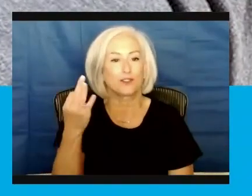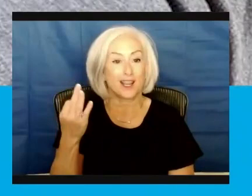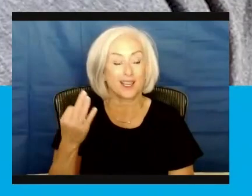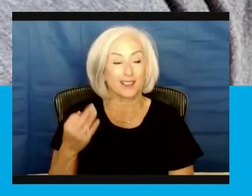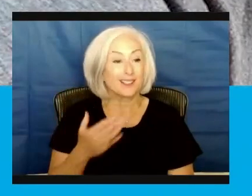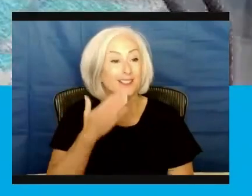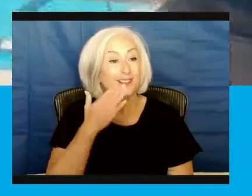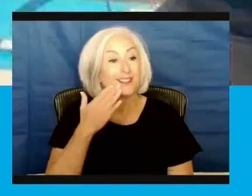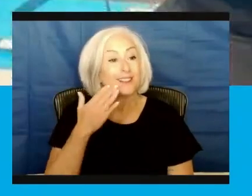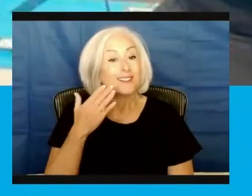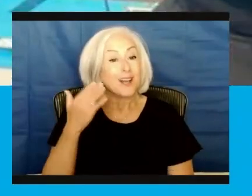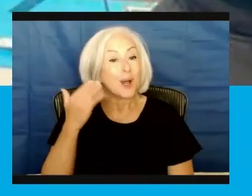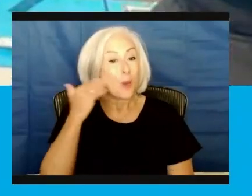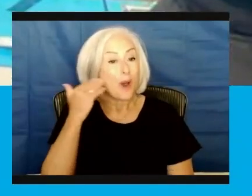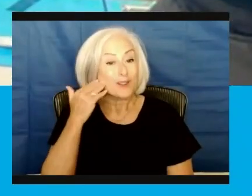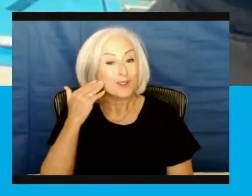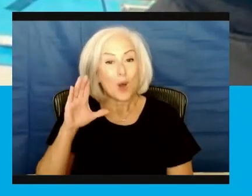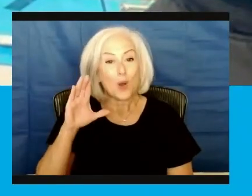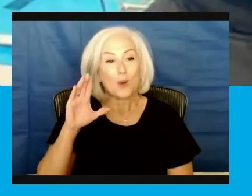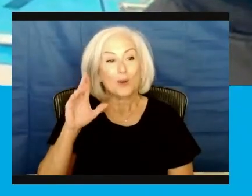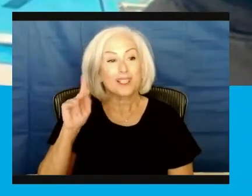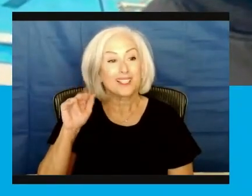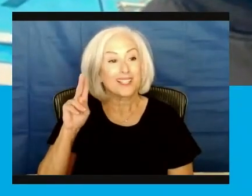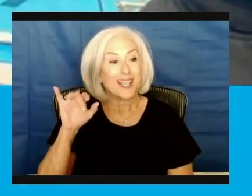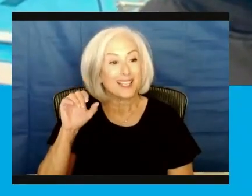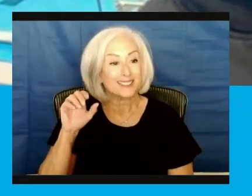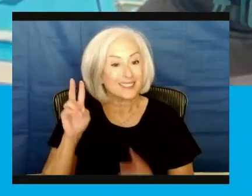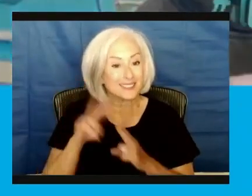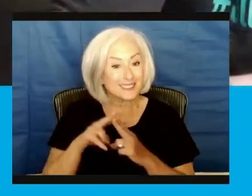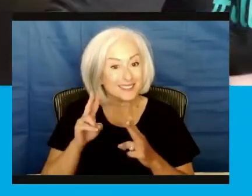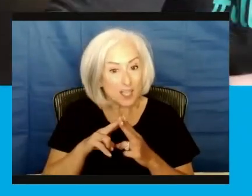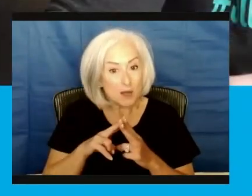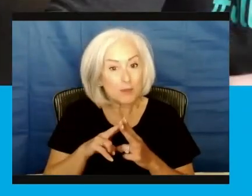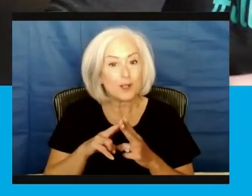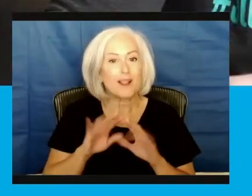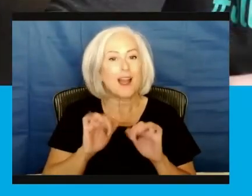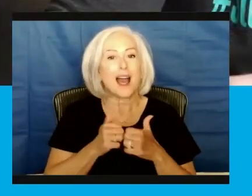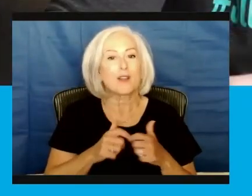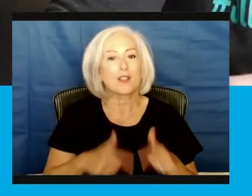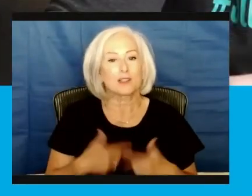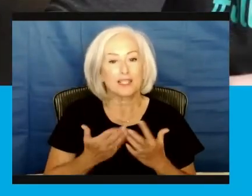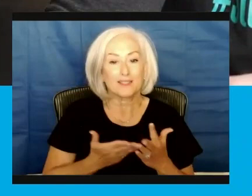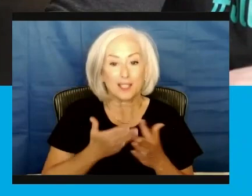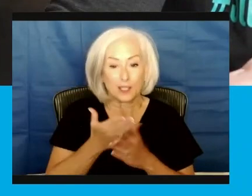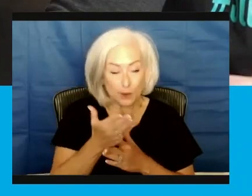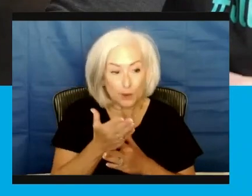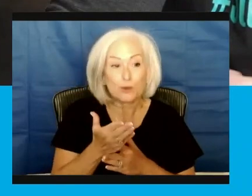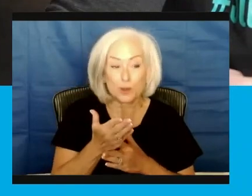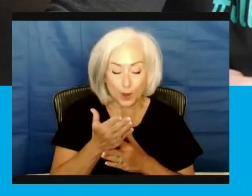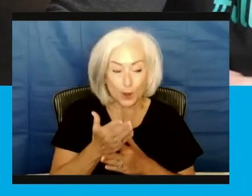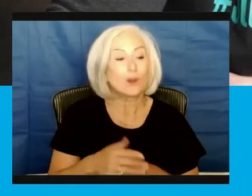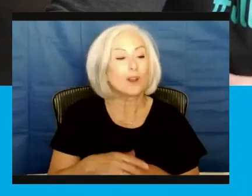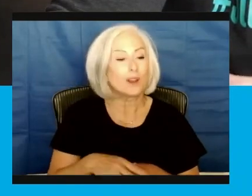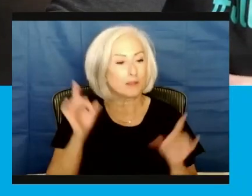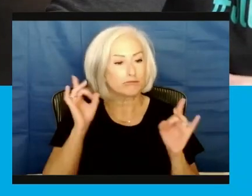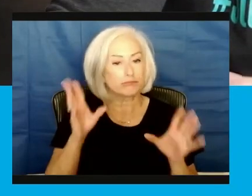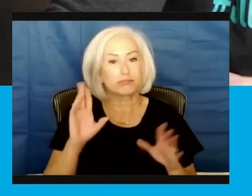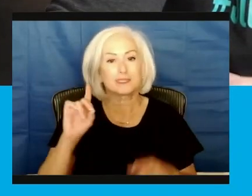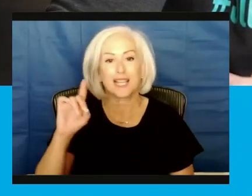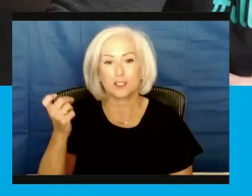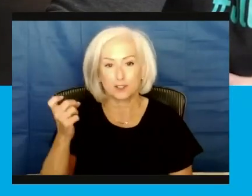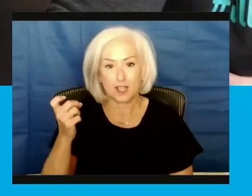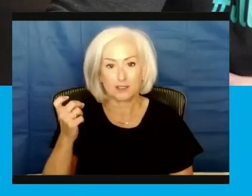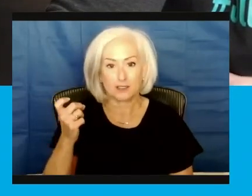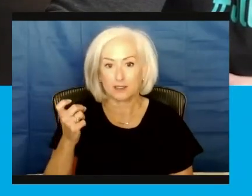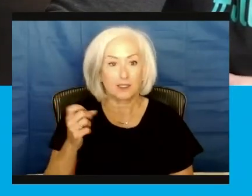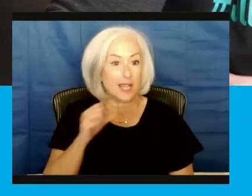shares how they are living through a devastating and rare diagnosis. I'm not missing state swim. I literally went, I had chemo, and then